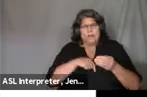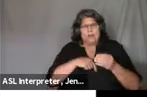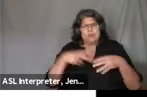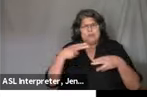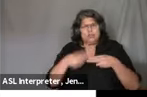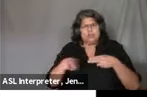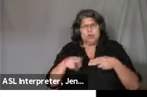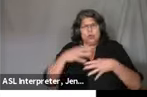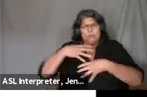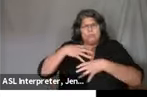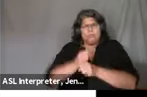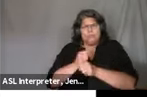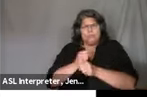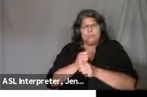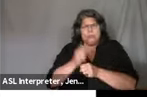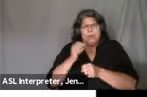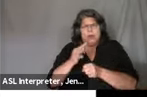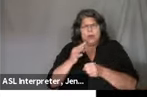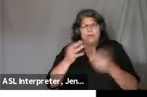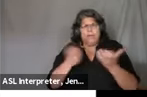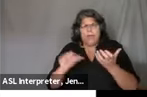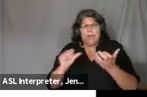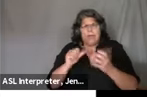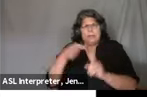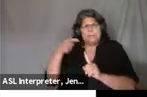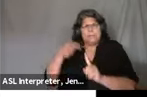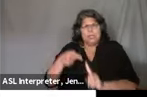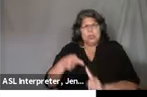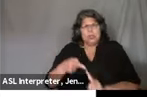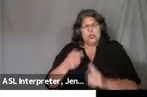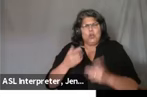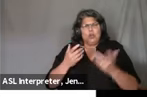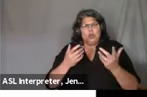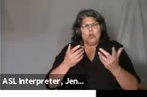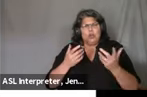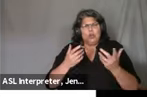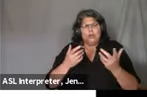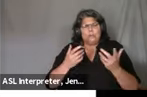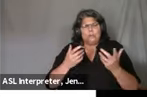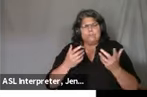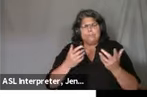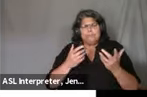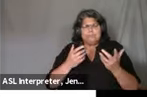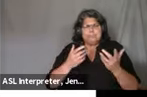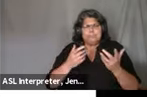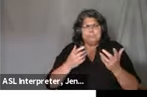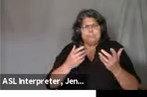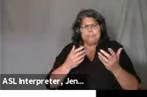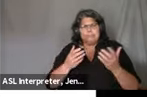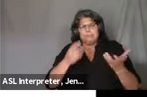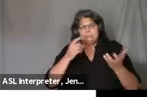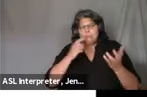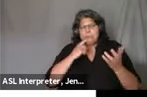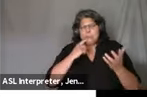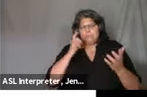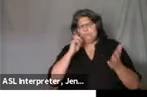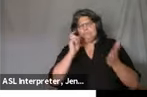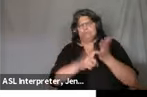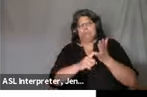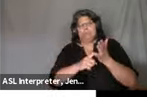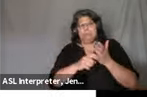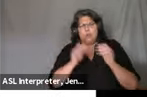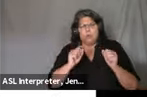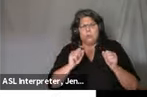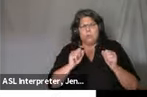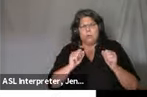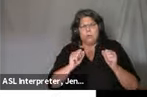of any particular standout environmental issues and mitigations, particularly if